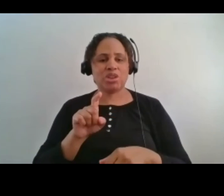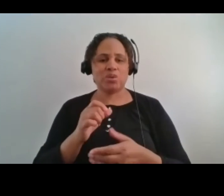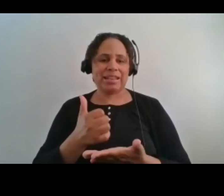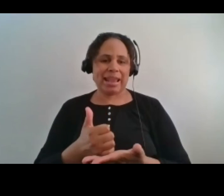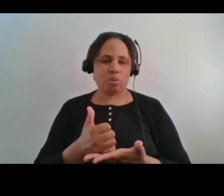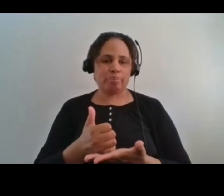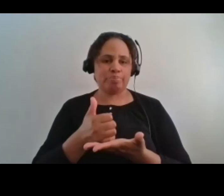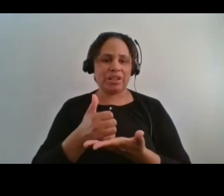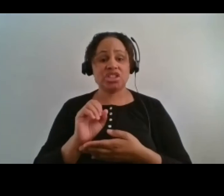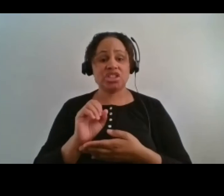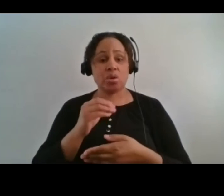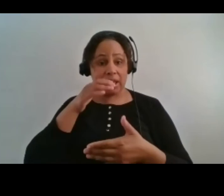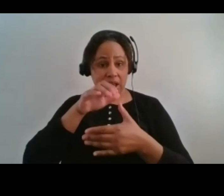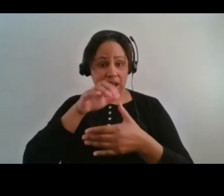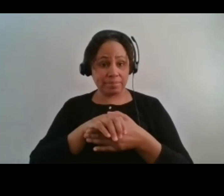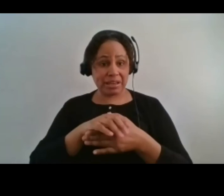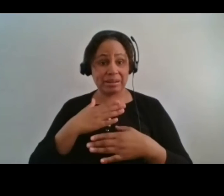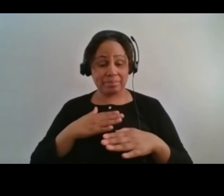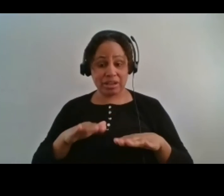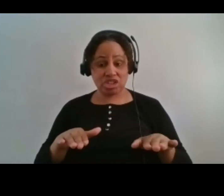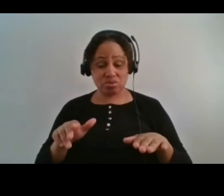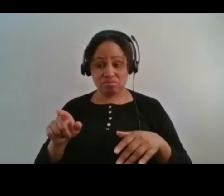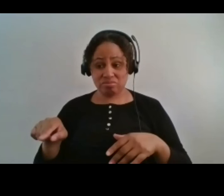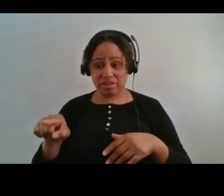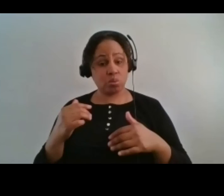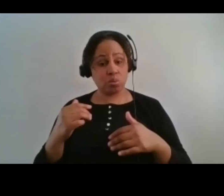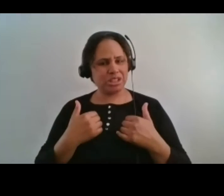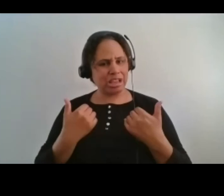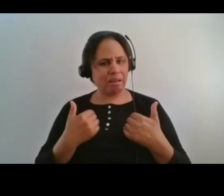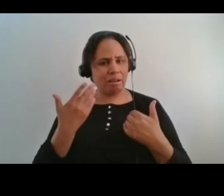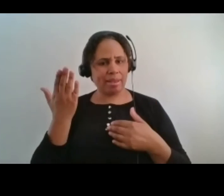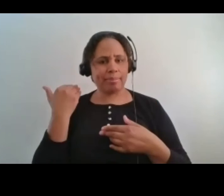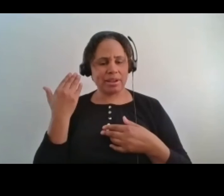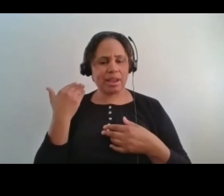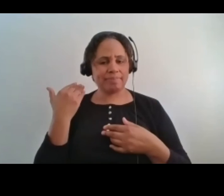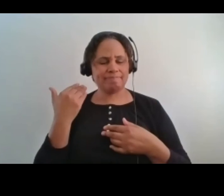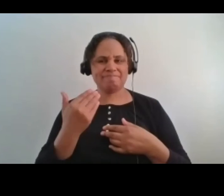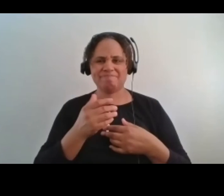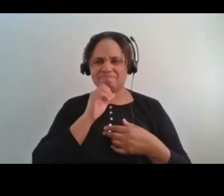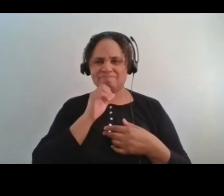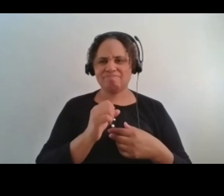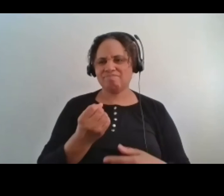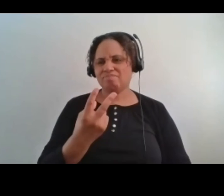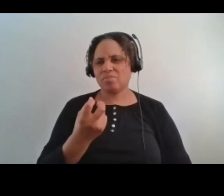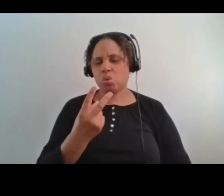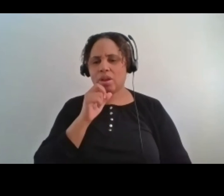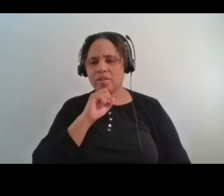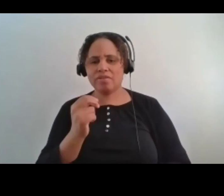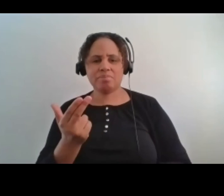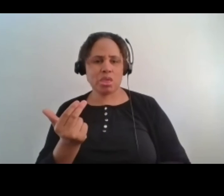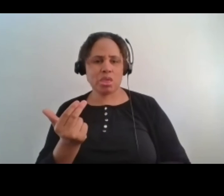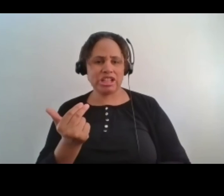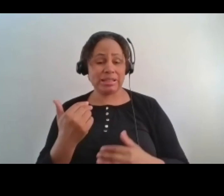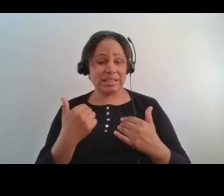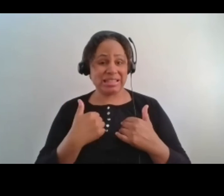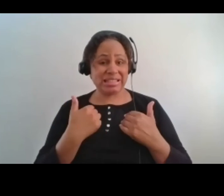So my husband and my children, who were very young at that time, like 12 and 13, and the youngest one